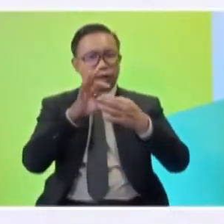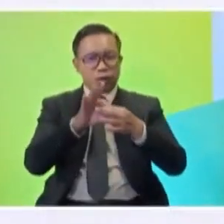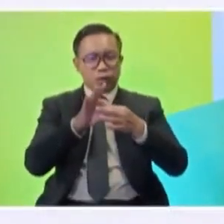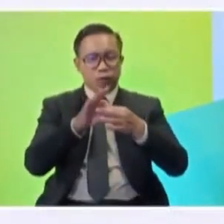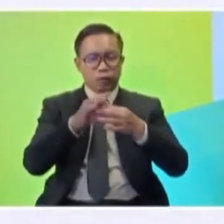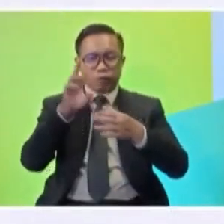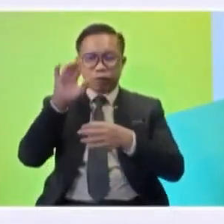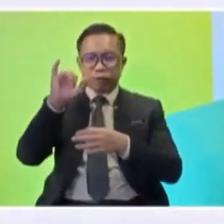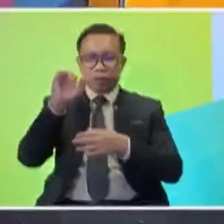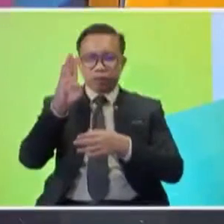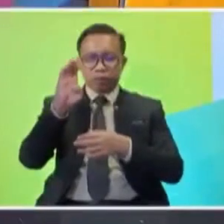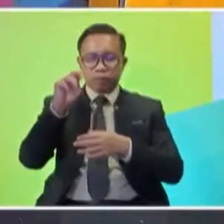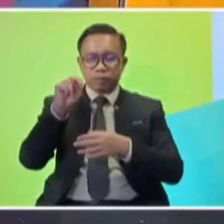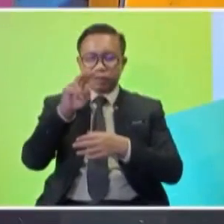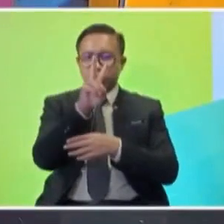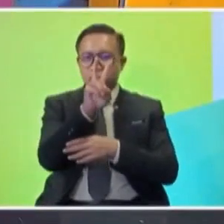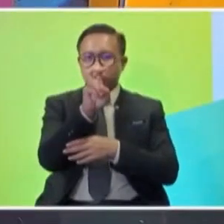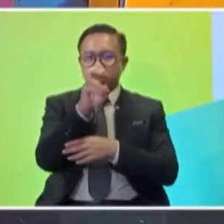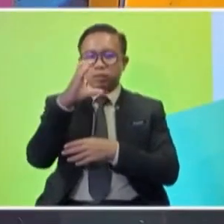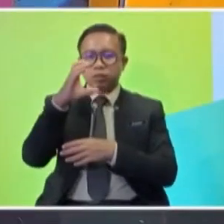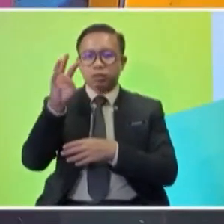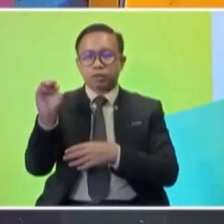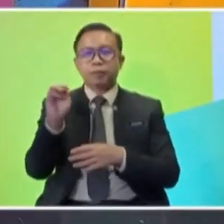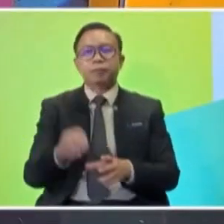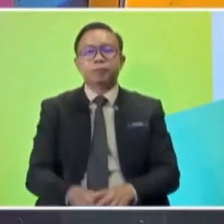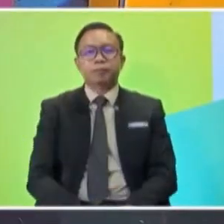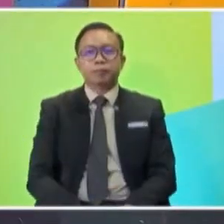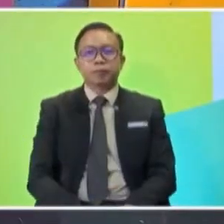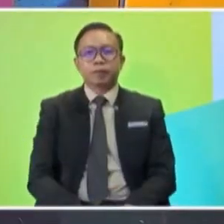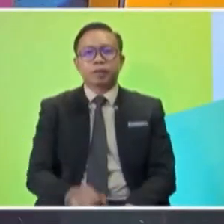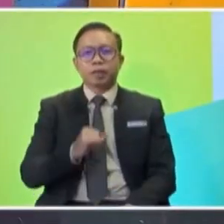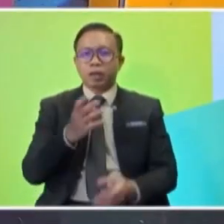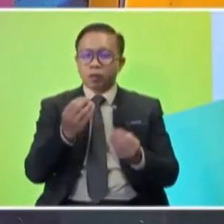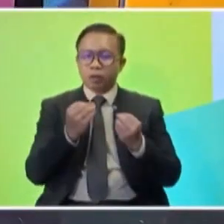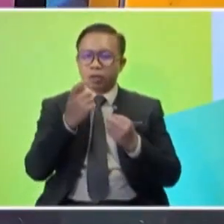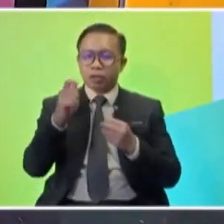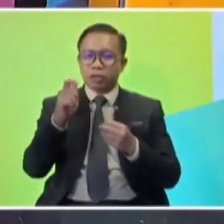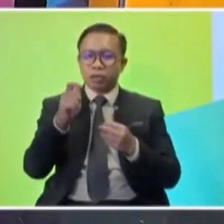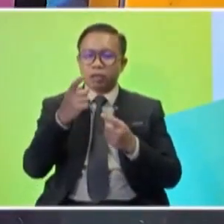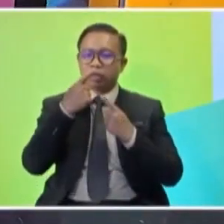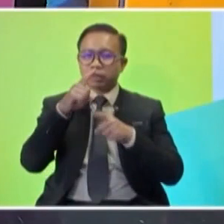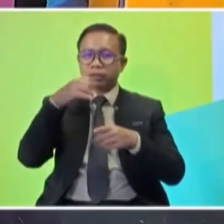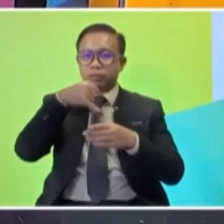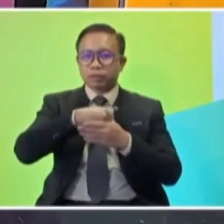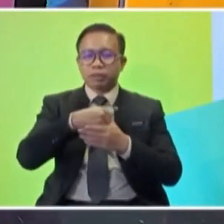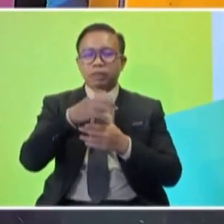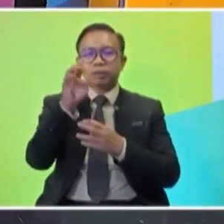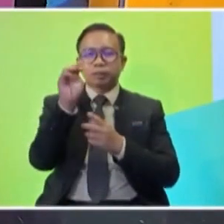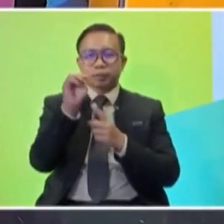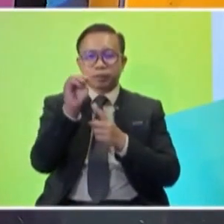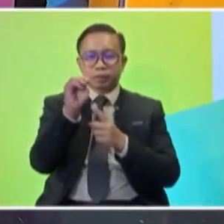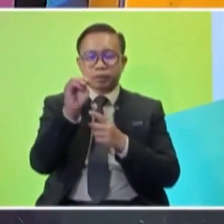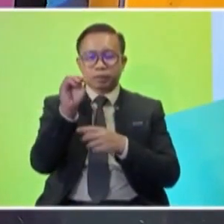is 20 centimeter. But I want the answer in meter. Ooh. So how do we convert this